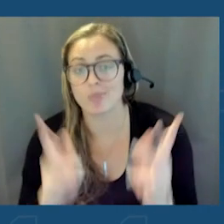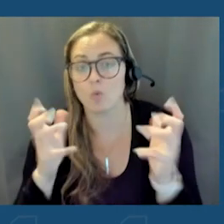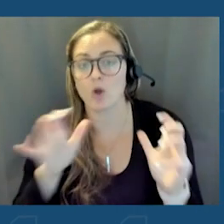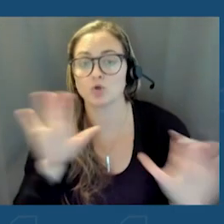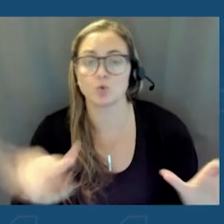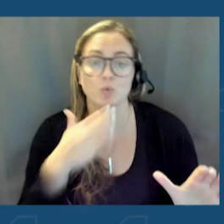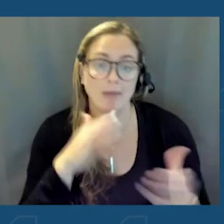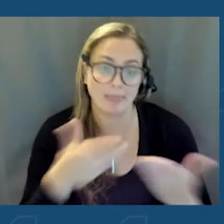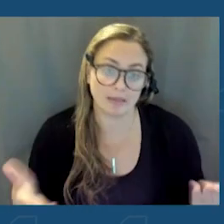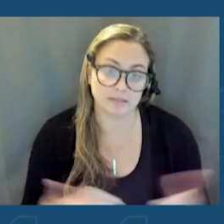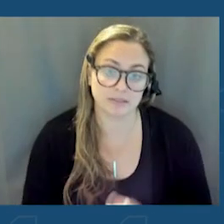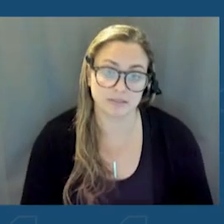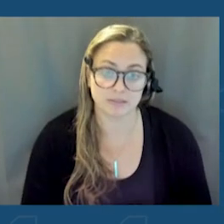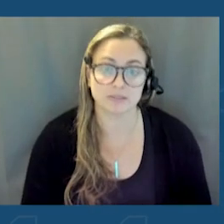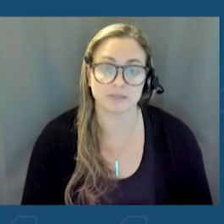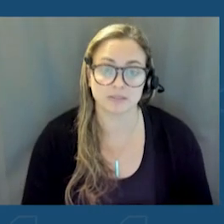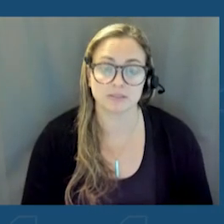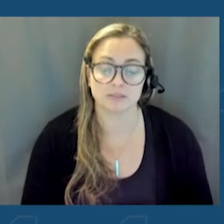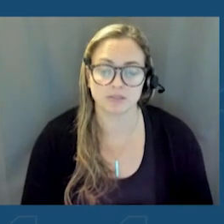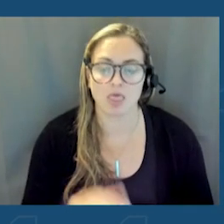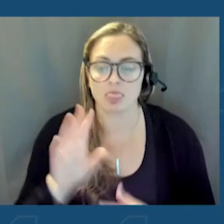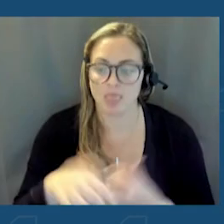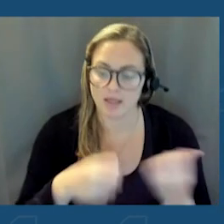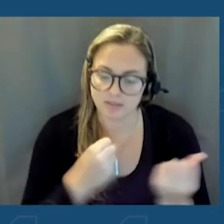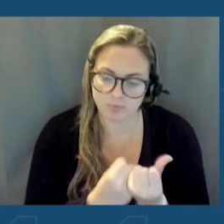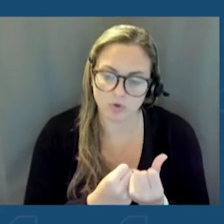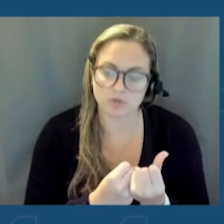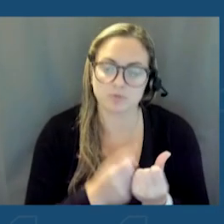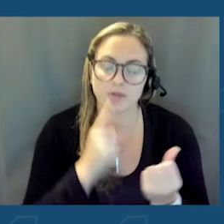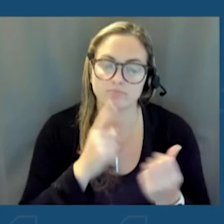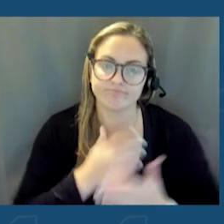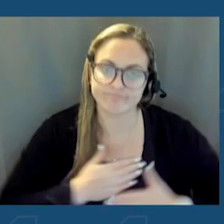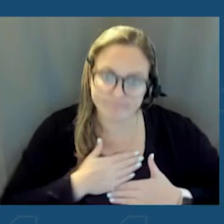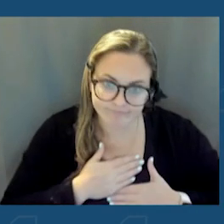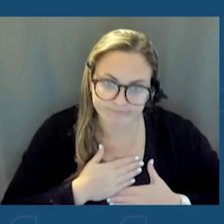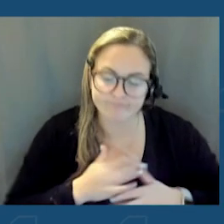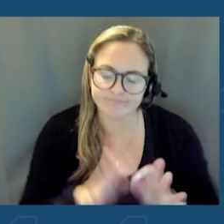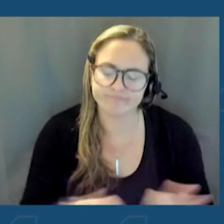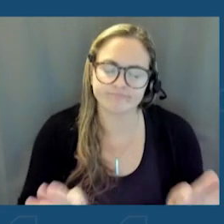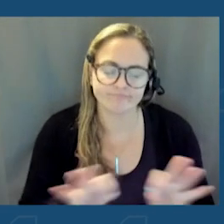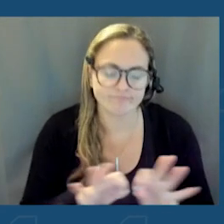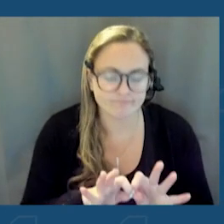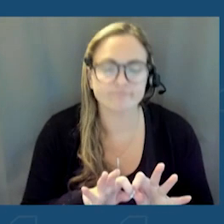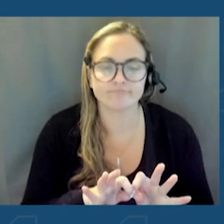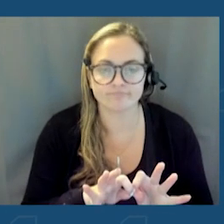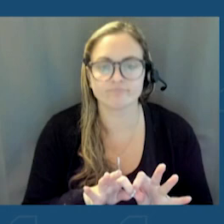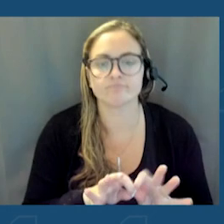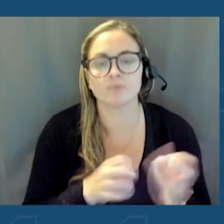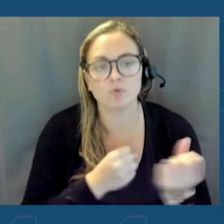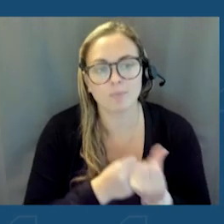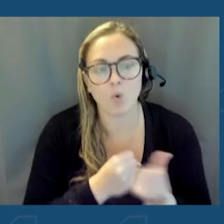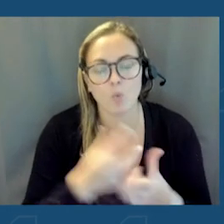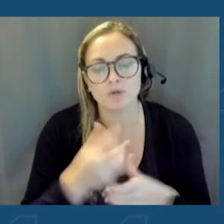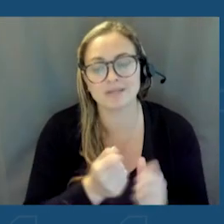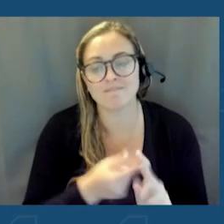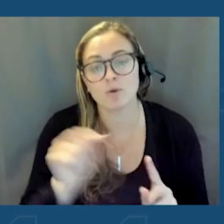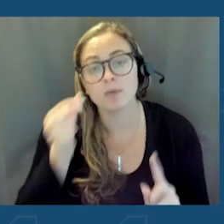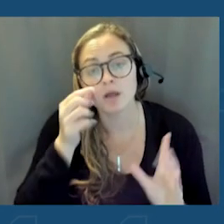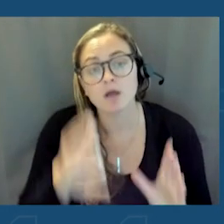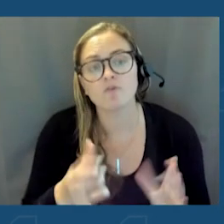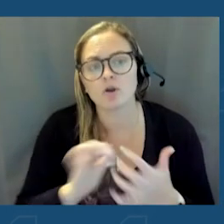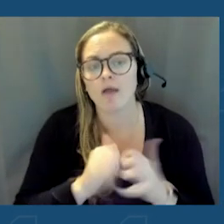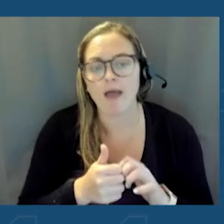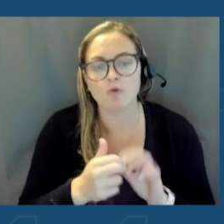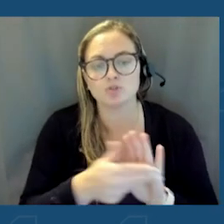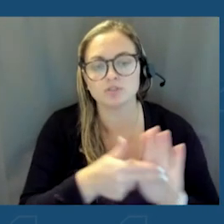things with them. So that support has been incredibly valuable. And also the support we received from the governor and the way she's